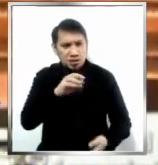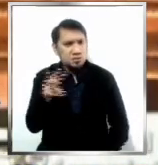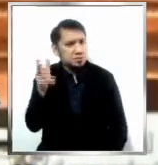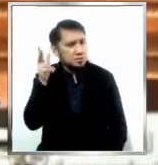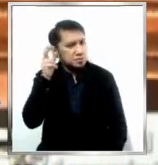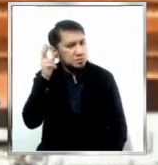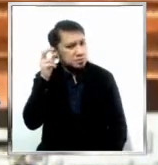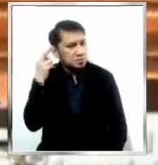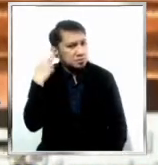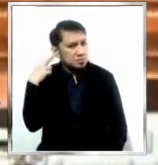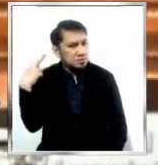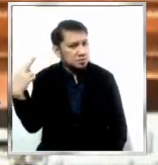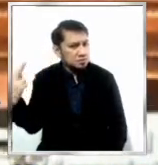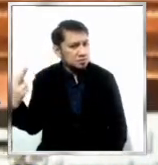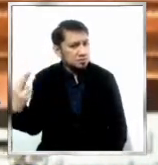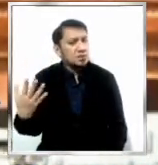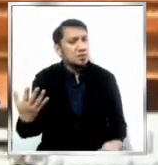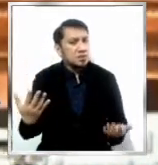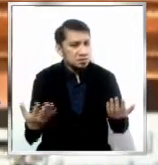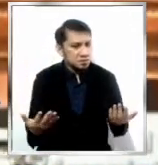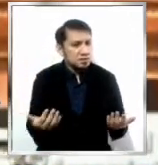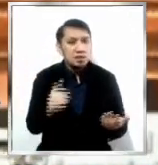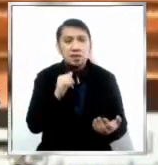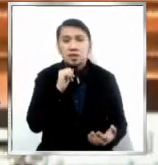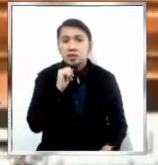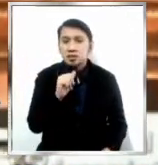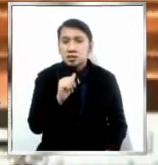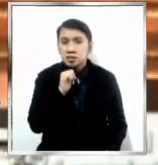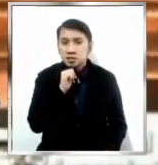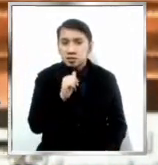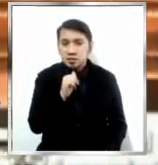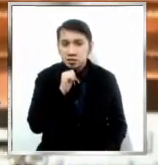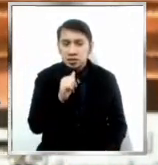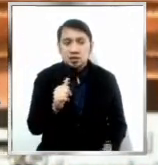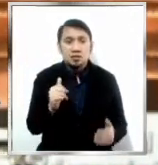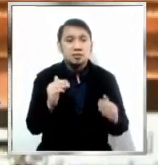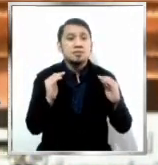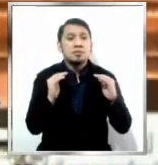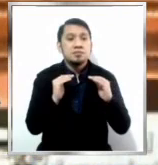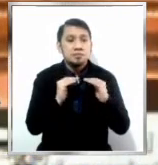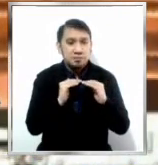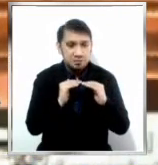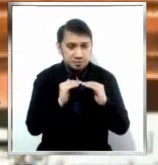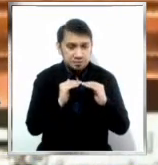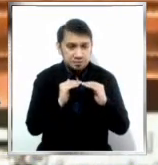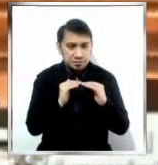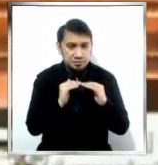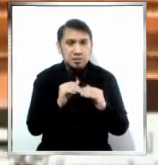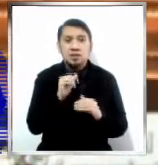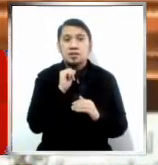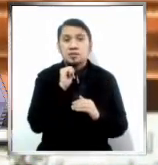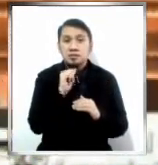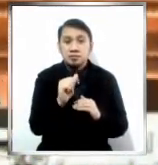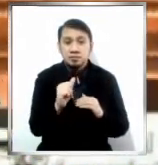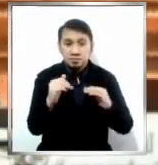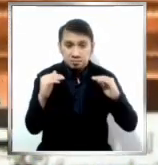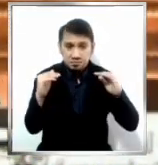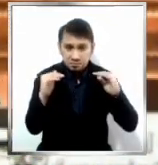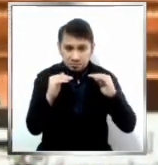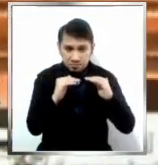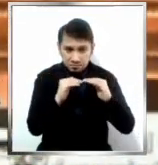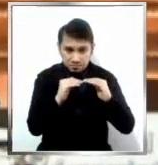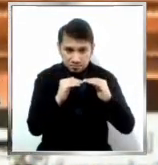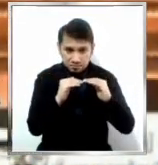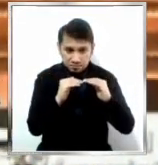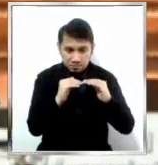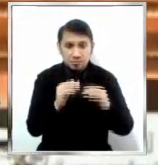ko, it is not fair. Hindi makatarungan. So